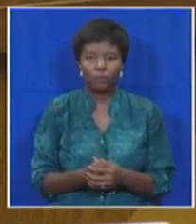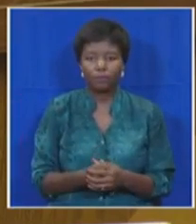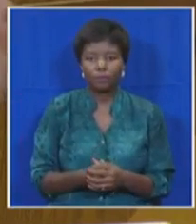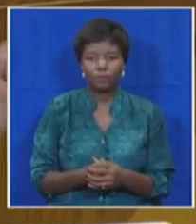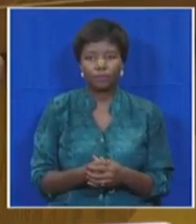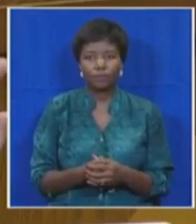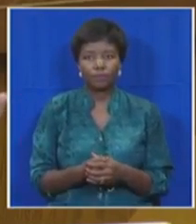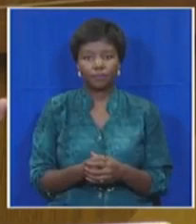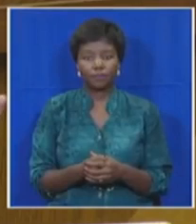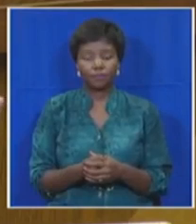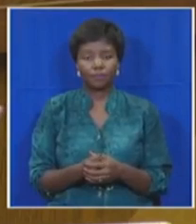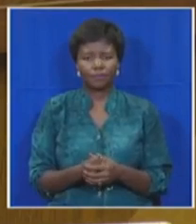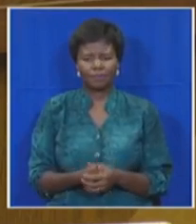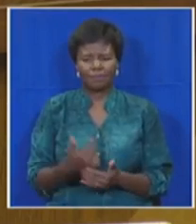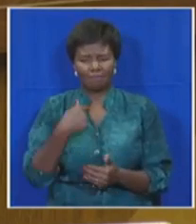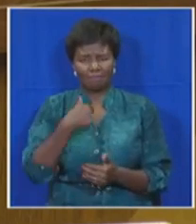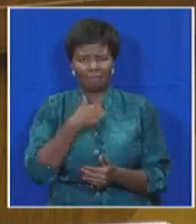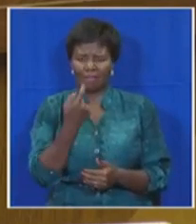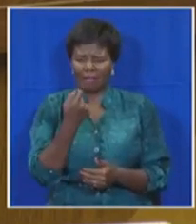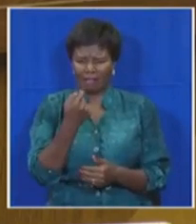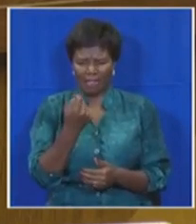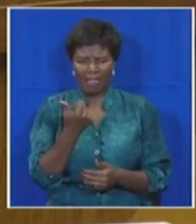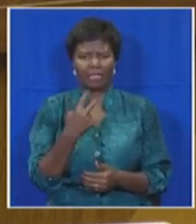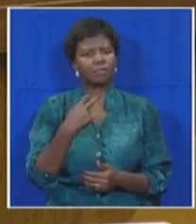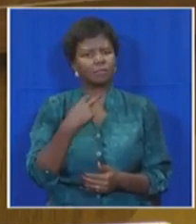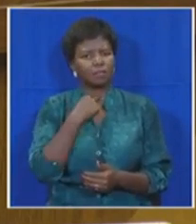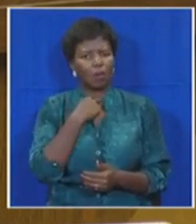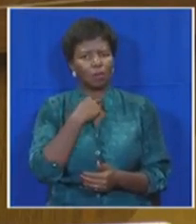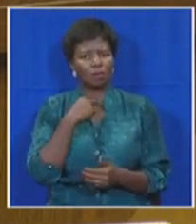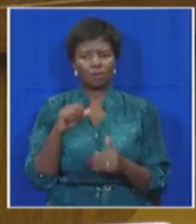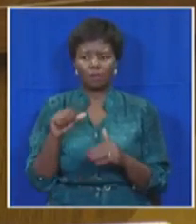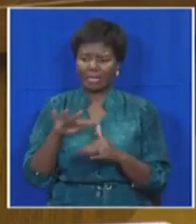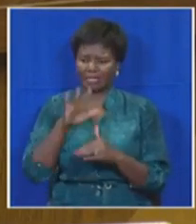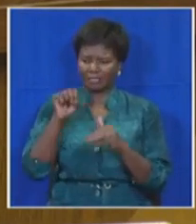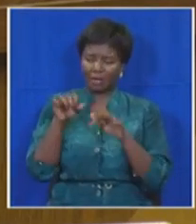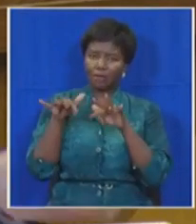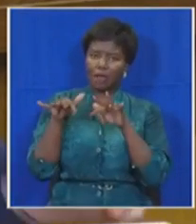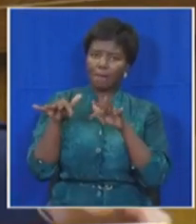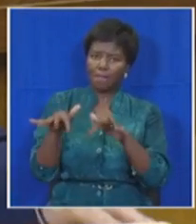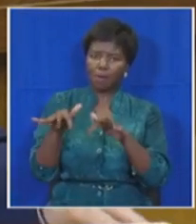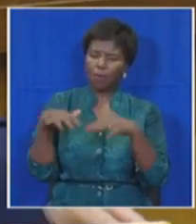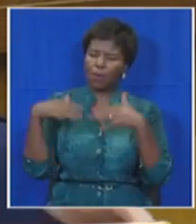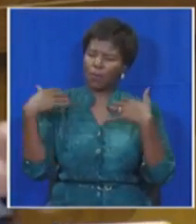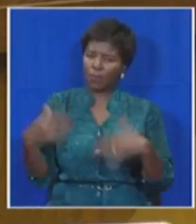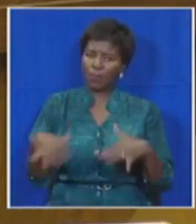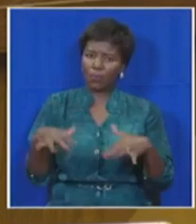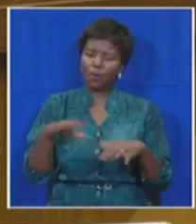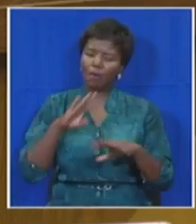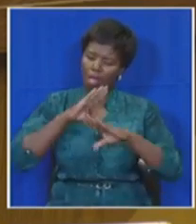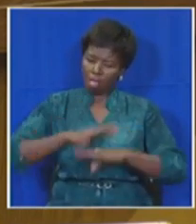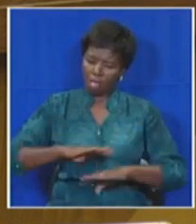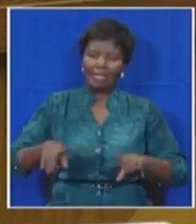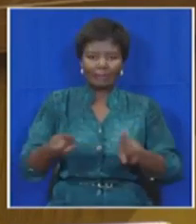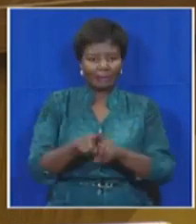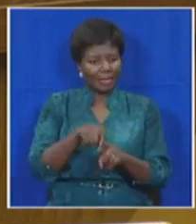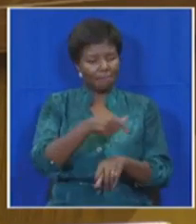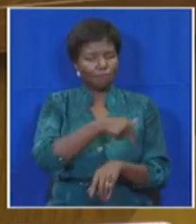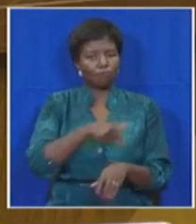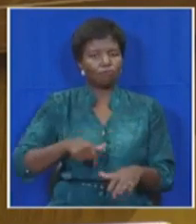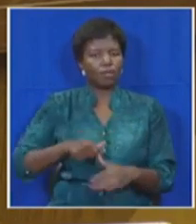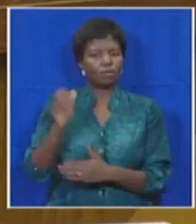But as disappointed as those citizens last week must have been with the president's speech, pales